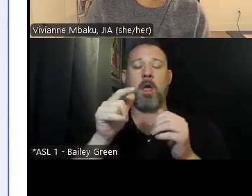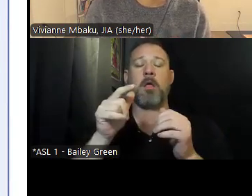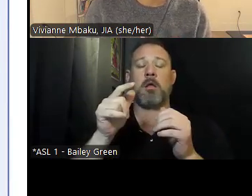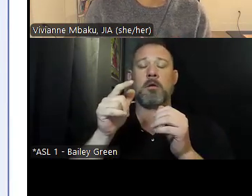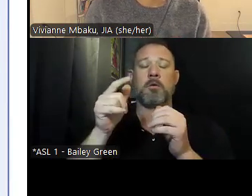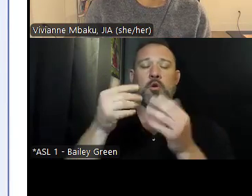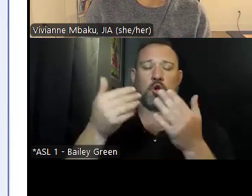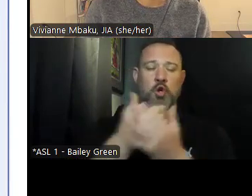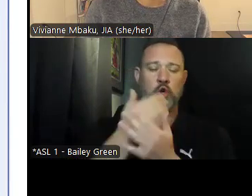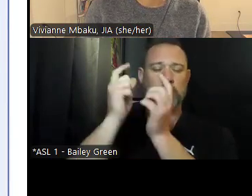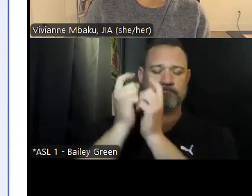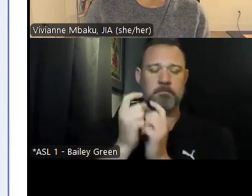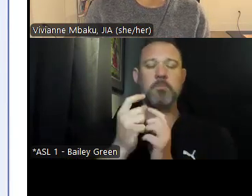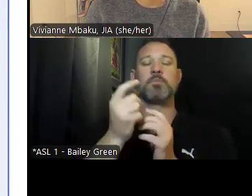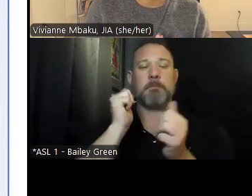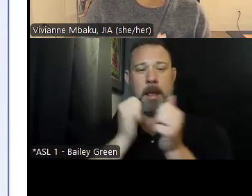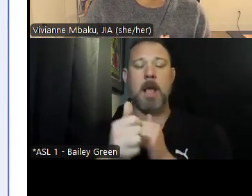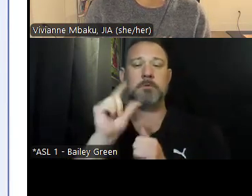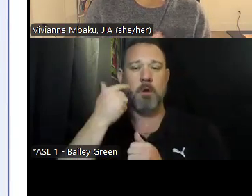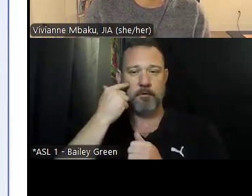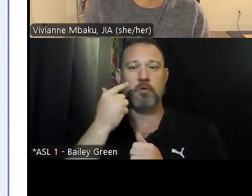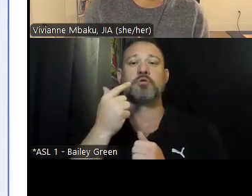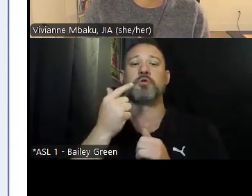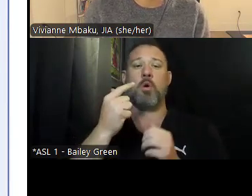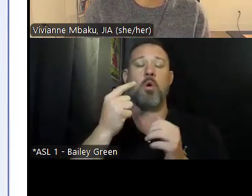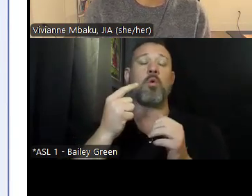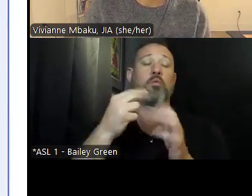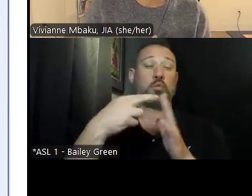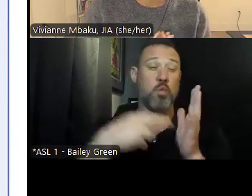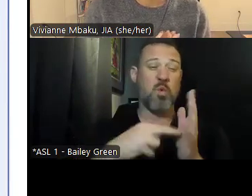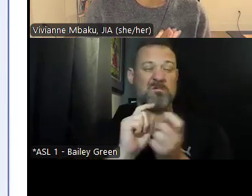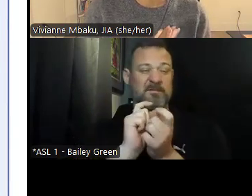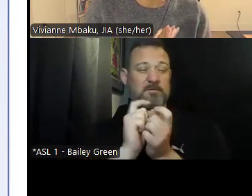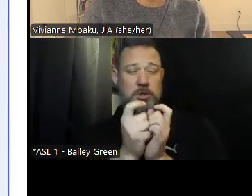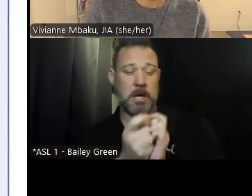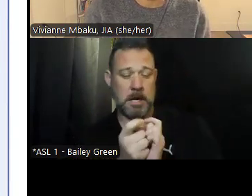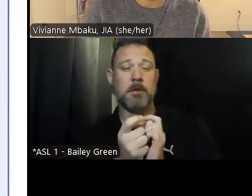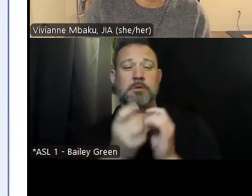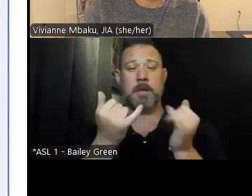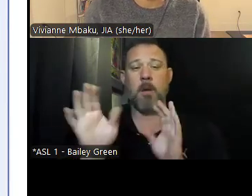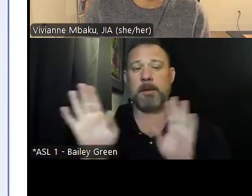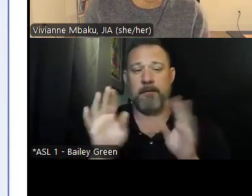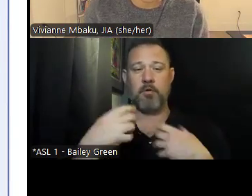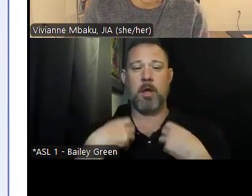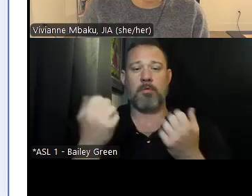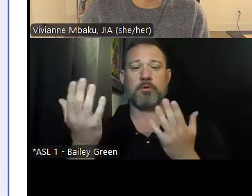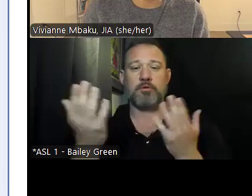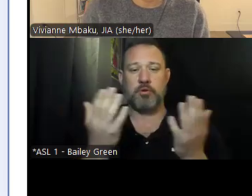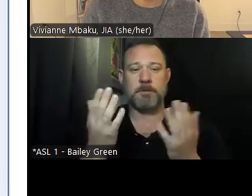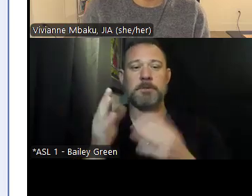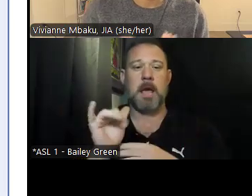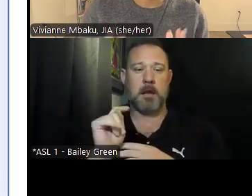governor. So the statute has changed quite a bit. It's now the Behavioral Health Services